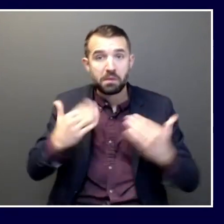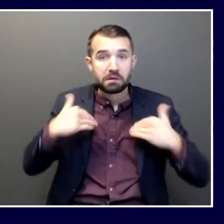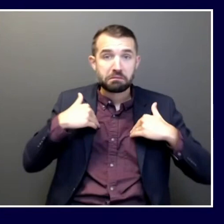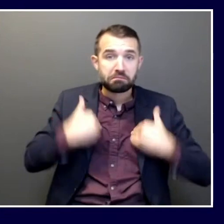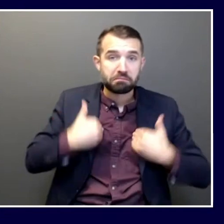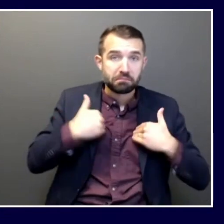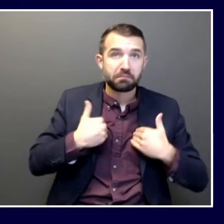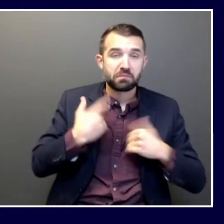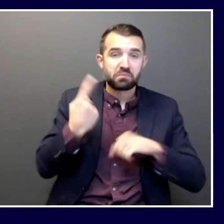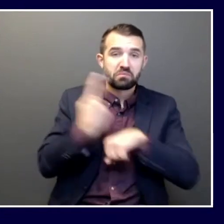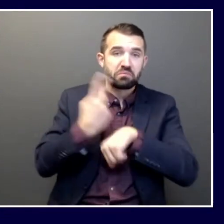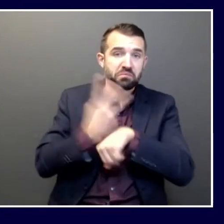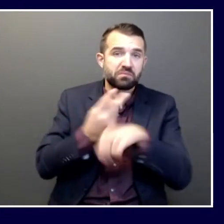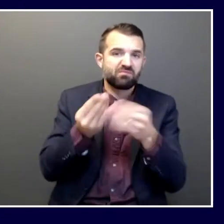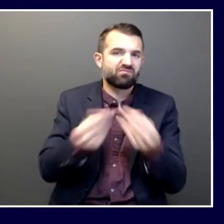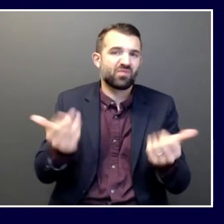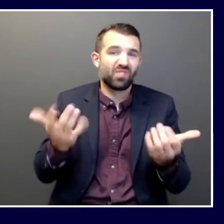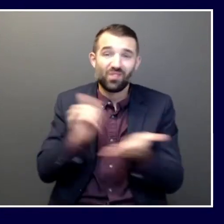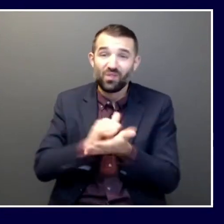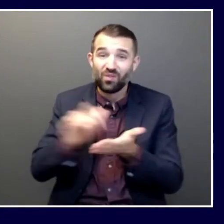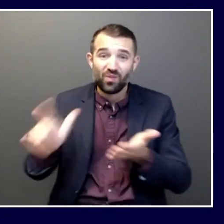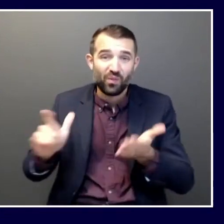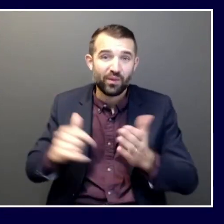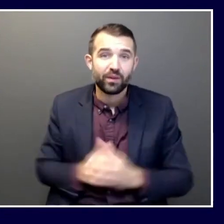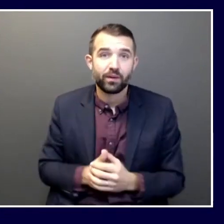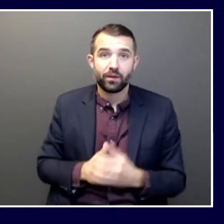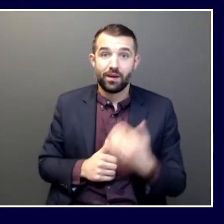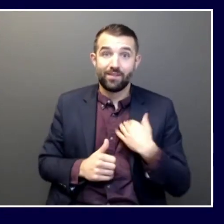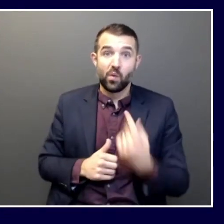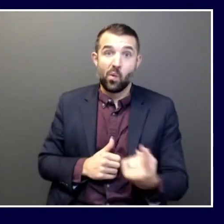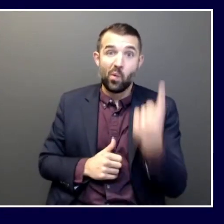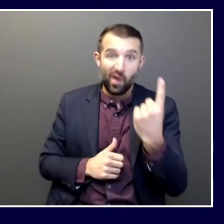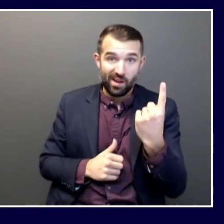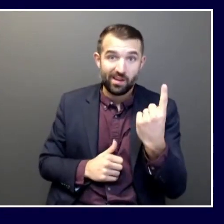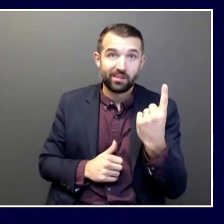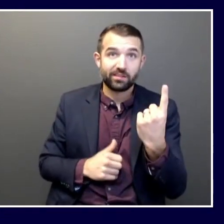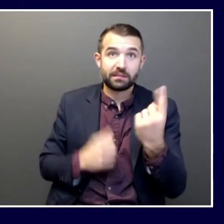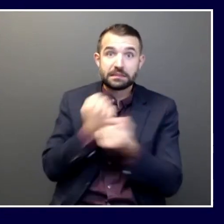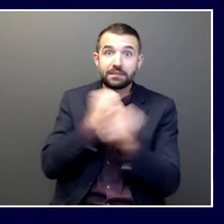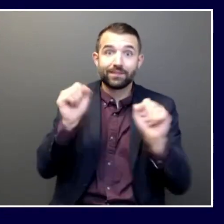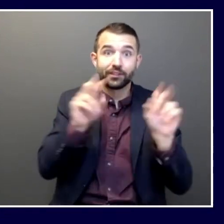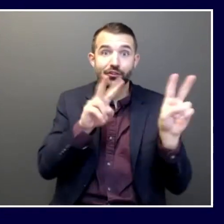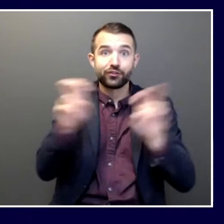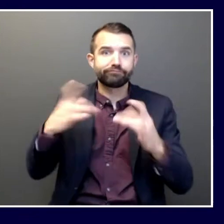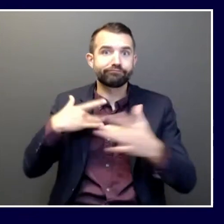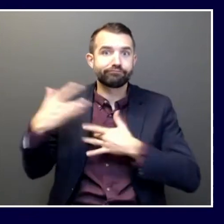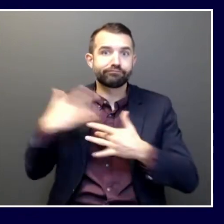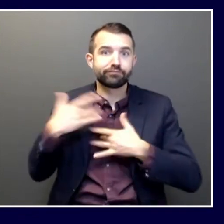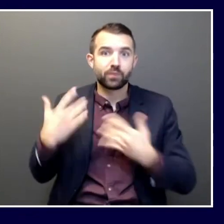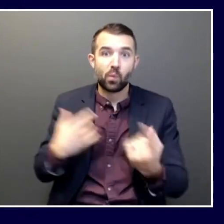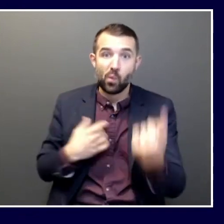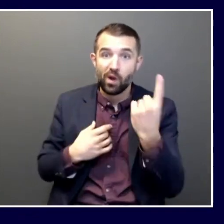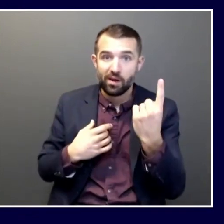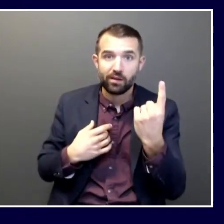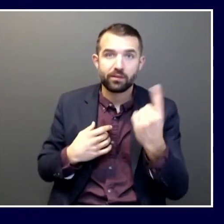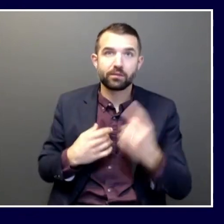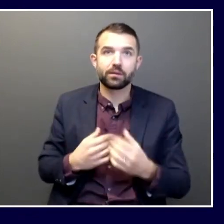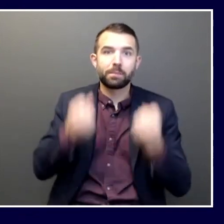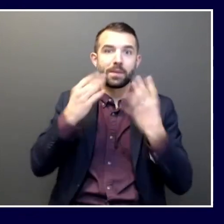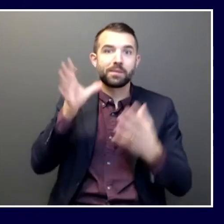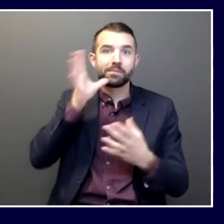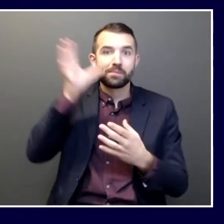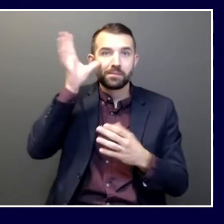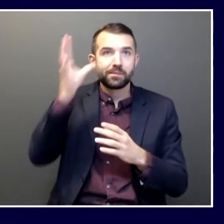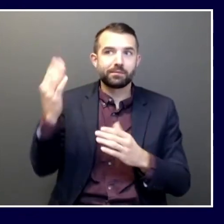There is one safety concern that I've heard about from parents across the state that is on their minds, and I'd like to